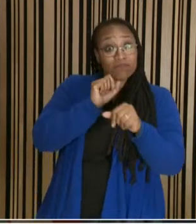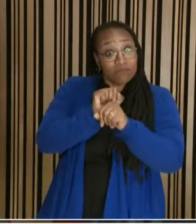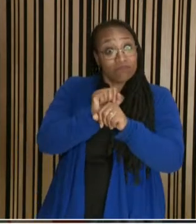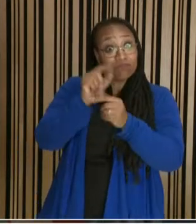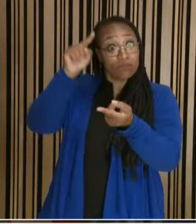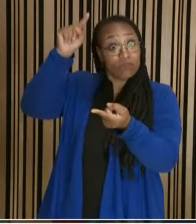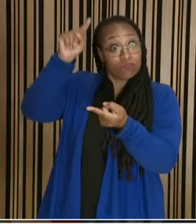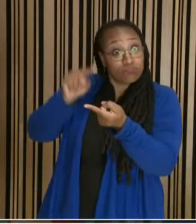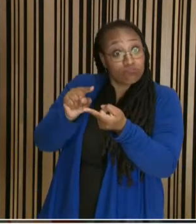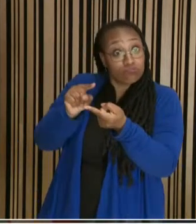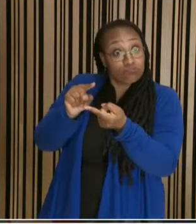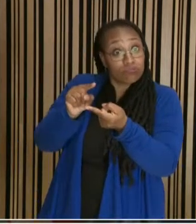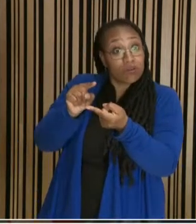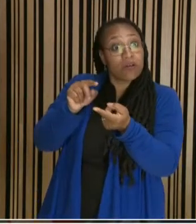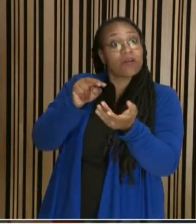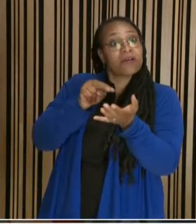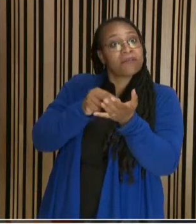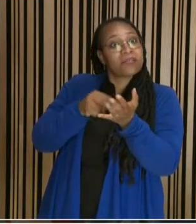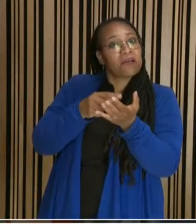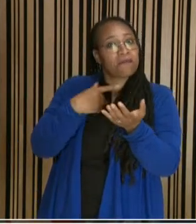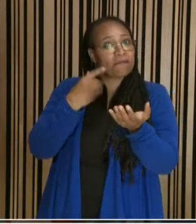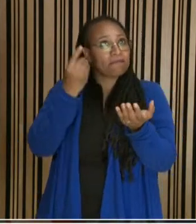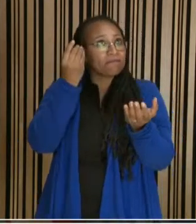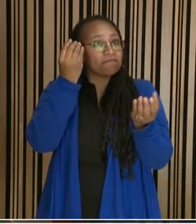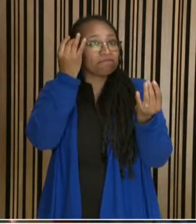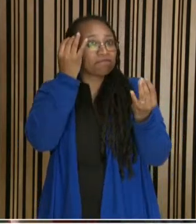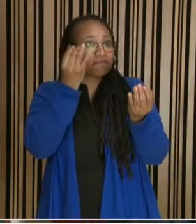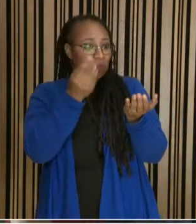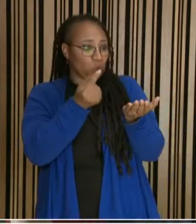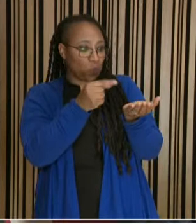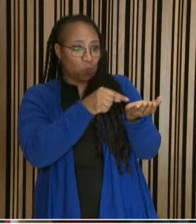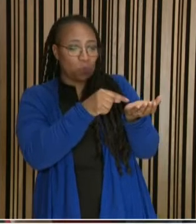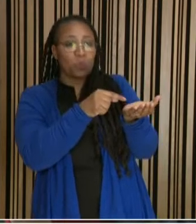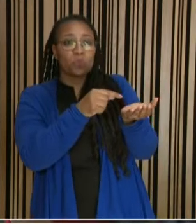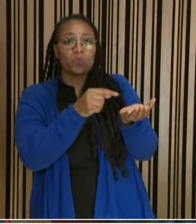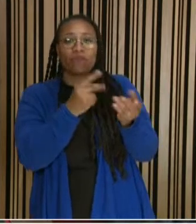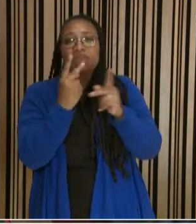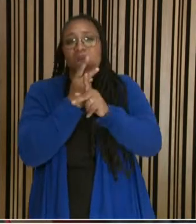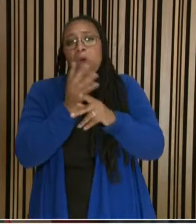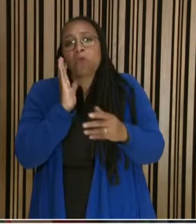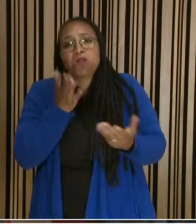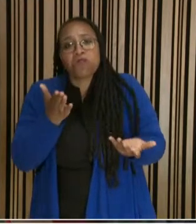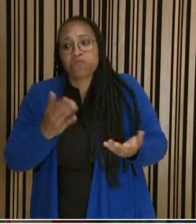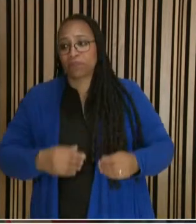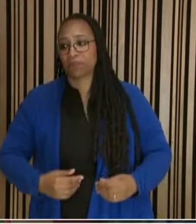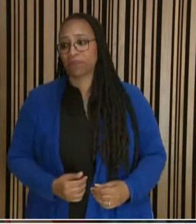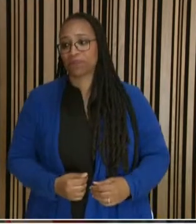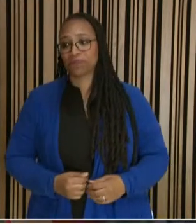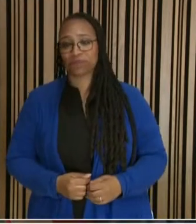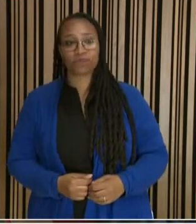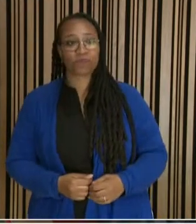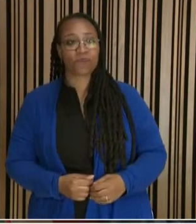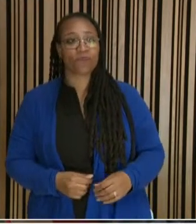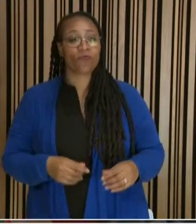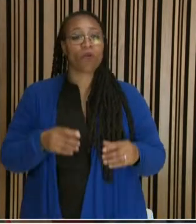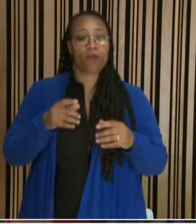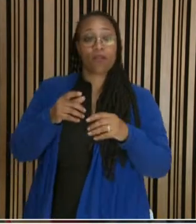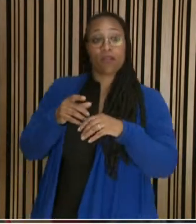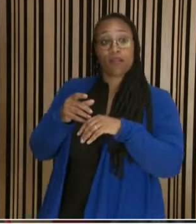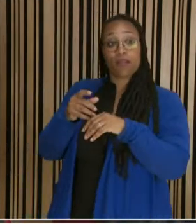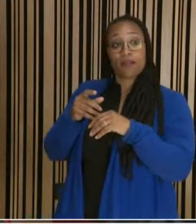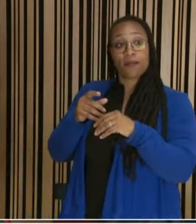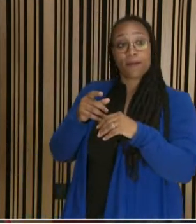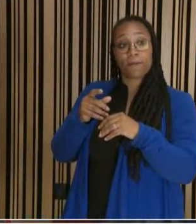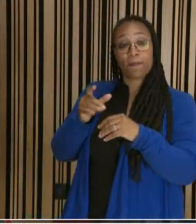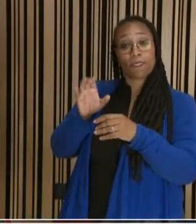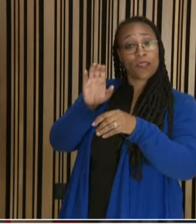in the remainder of the financial plan. And just to follow up on that, I know there was a discussion of a task force and a possible kind of sliding scale. Can you just